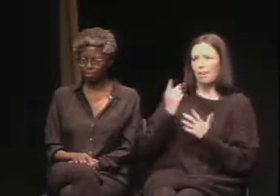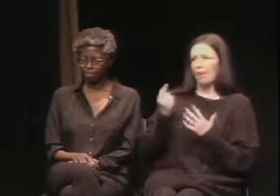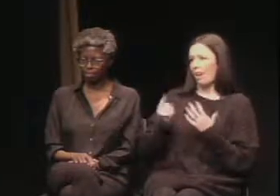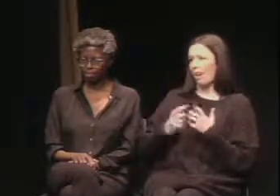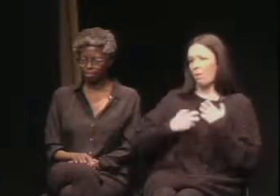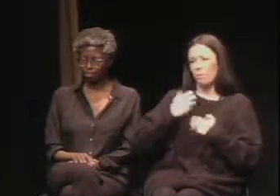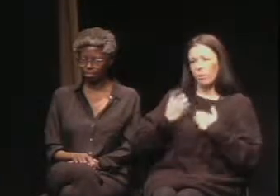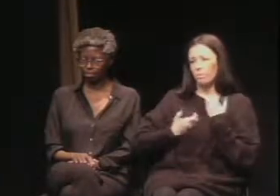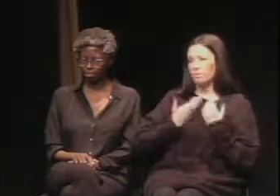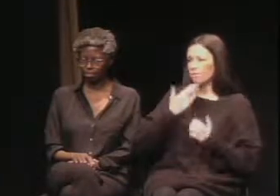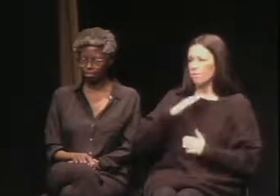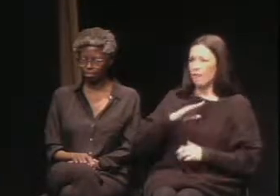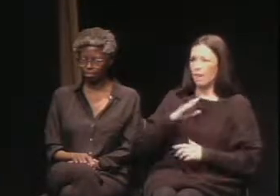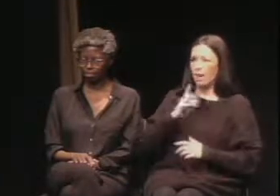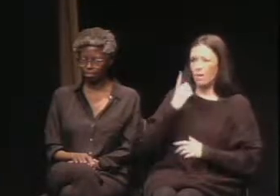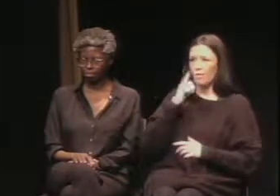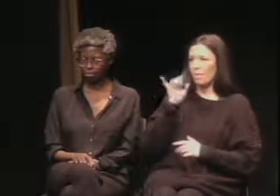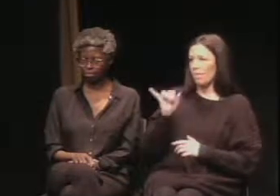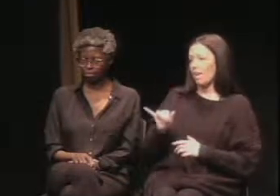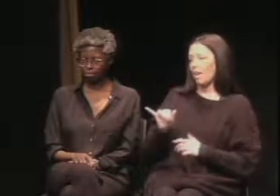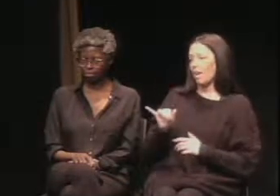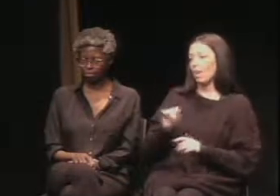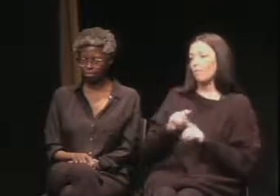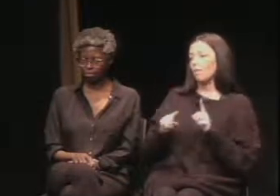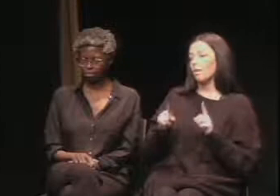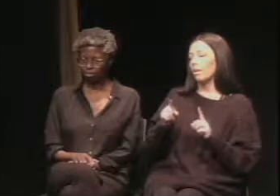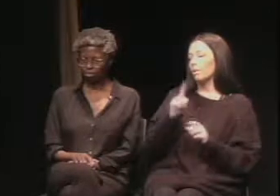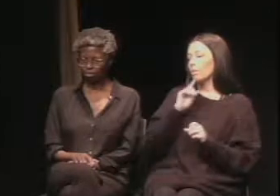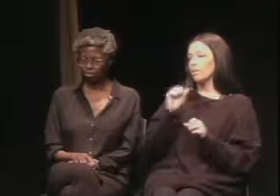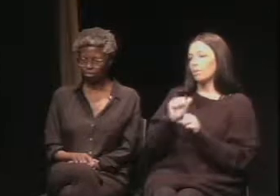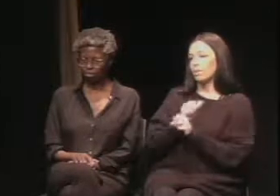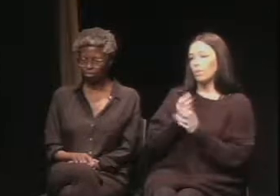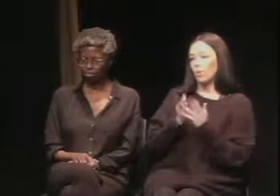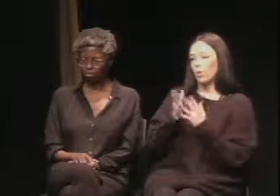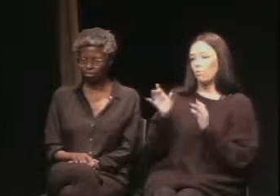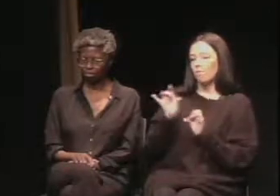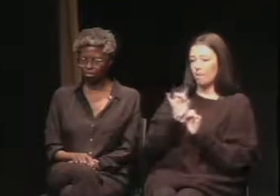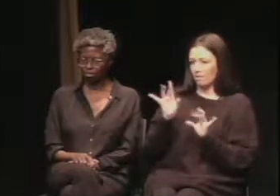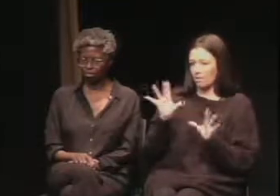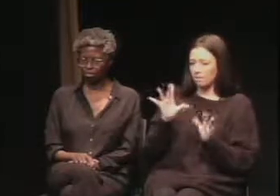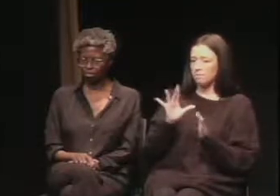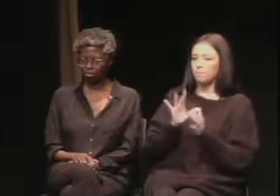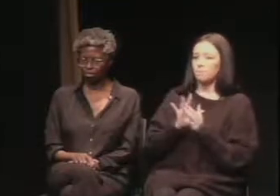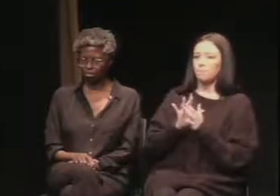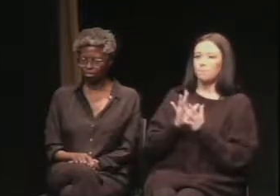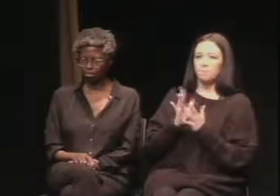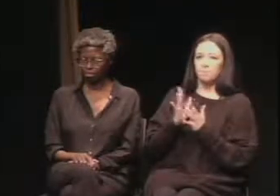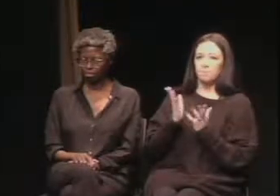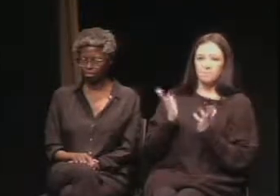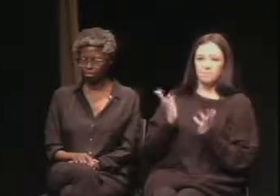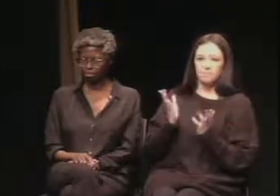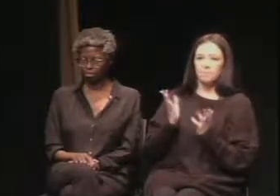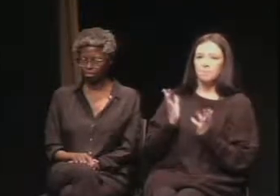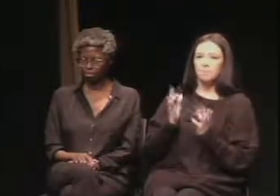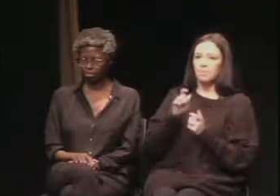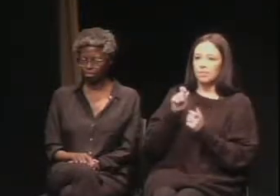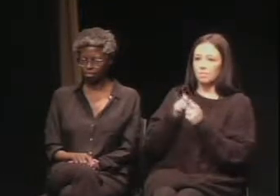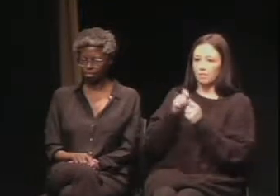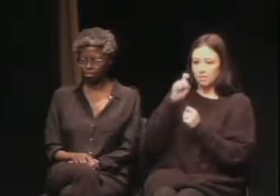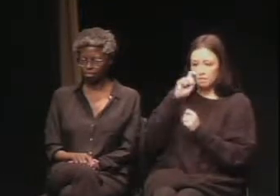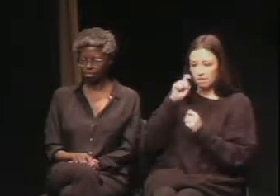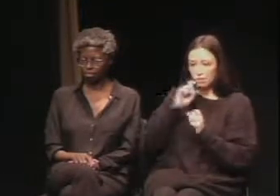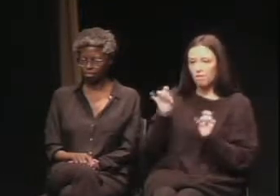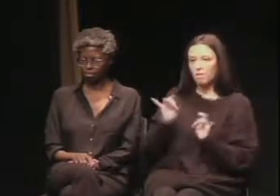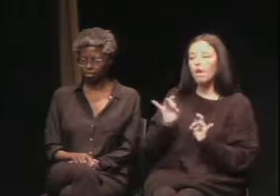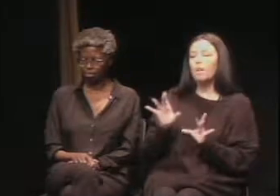But when you experience violence, period, particularly sexual